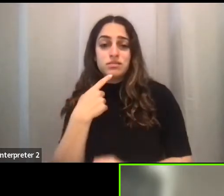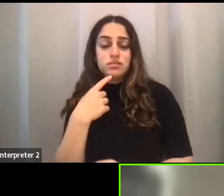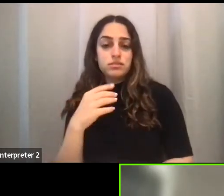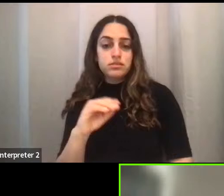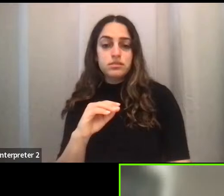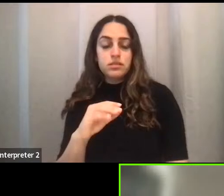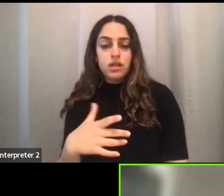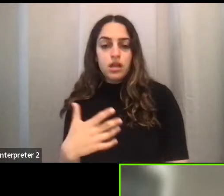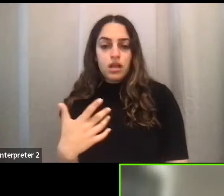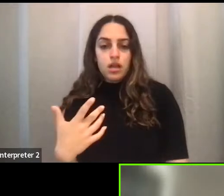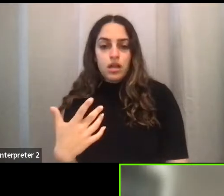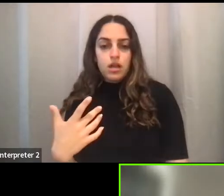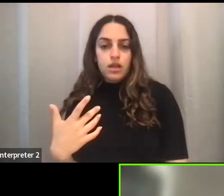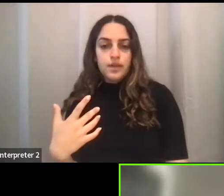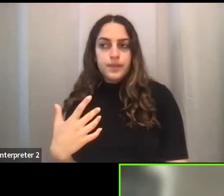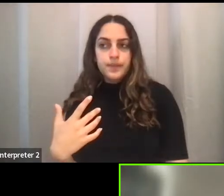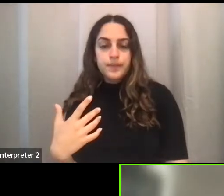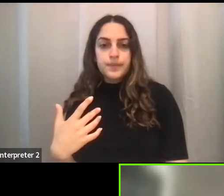um